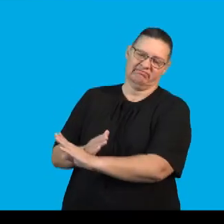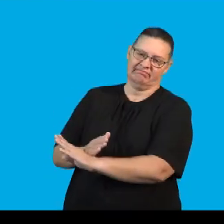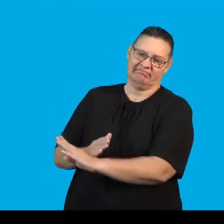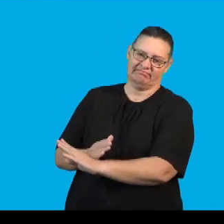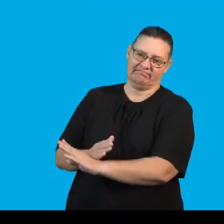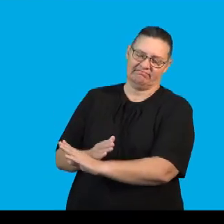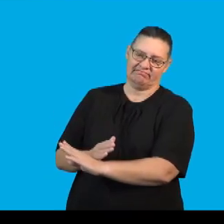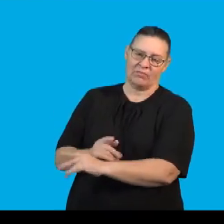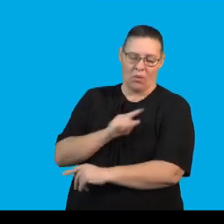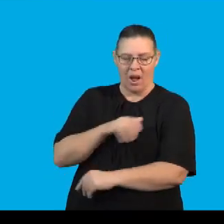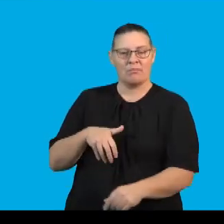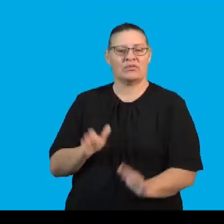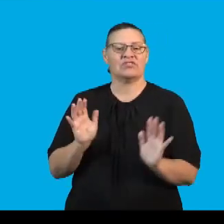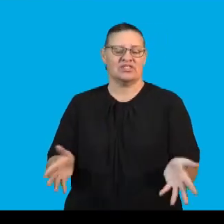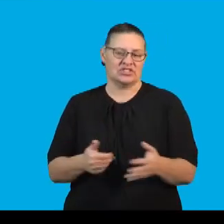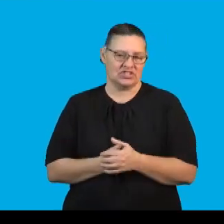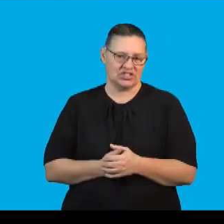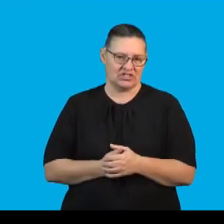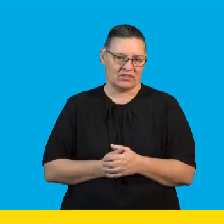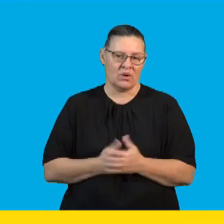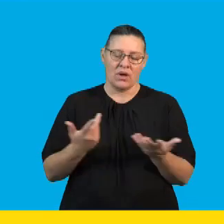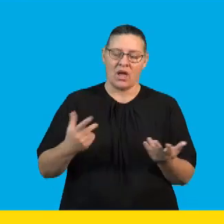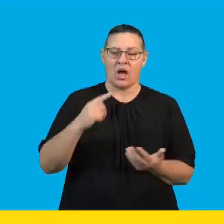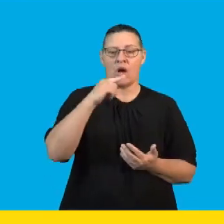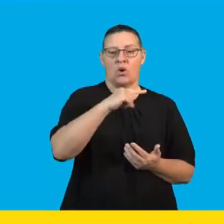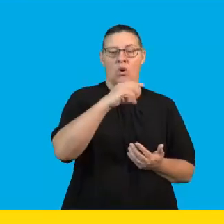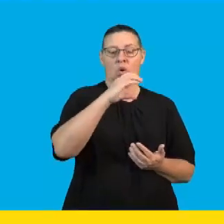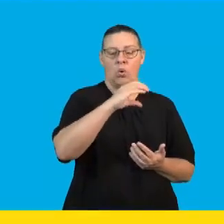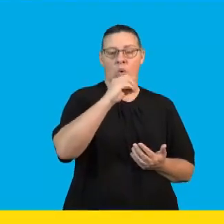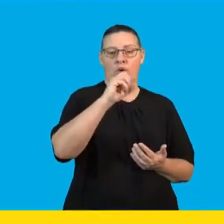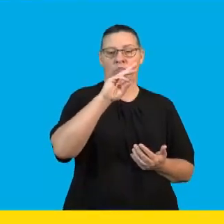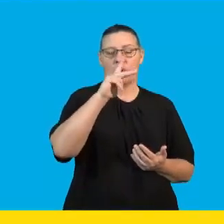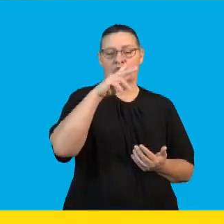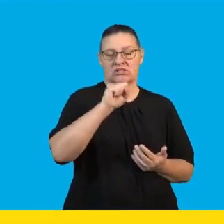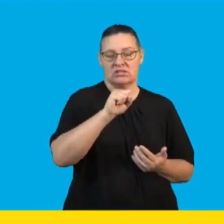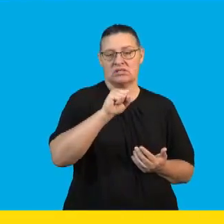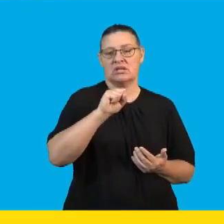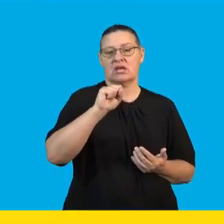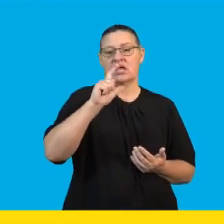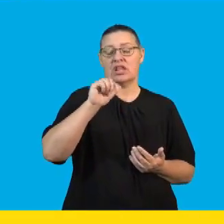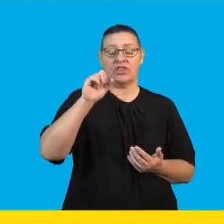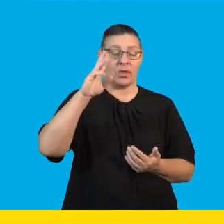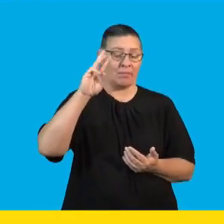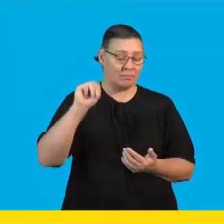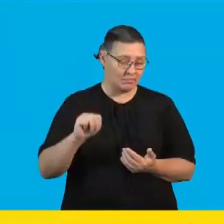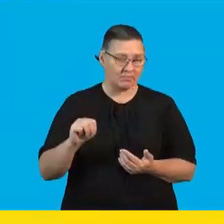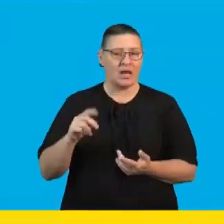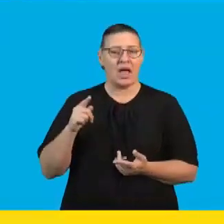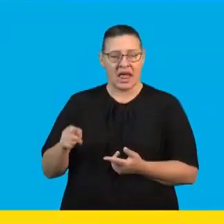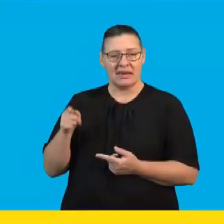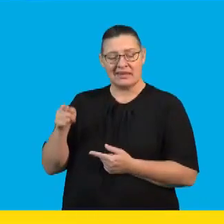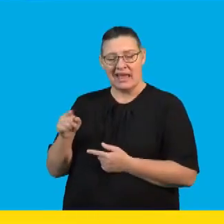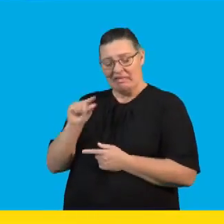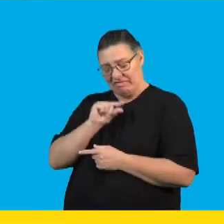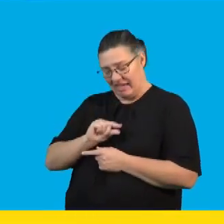now pregnant. We spoke about corpus luteum and placenta. They will now maintain pregnancy